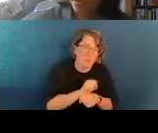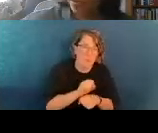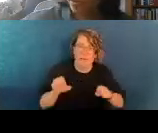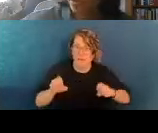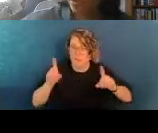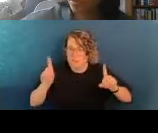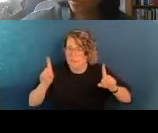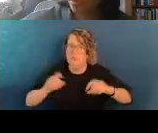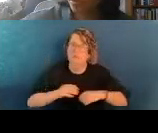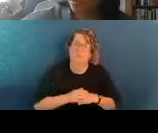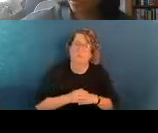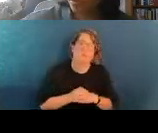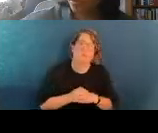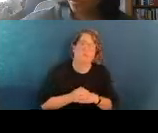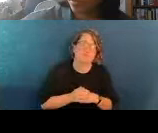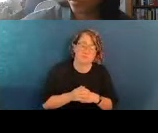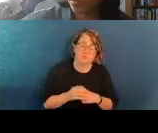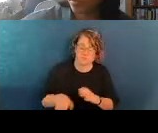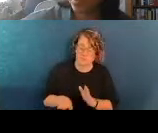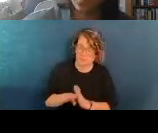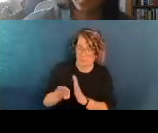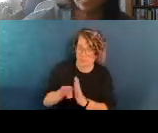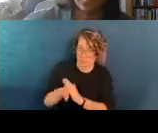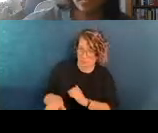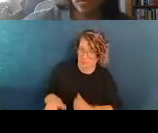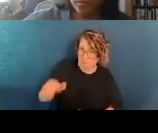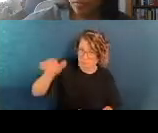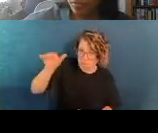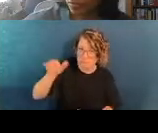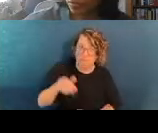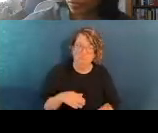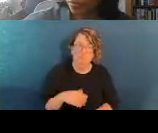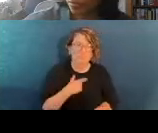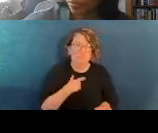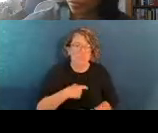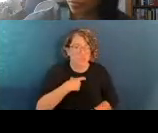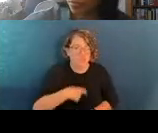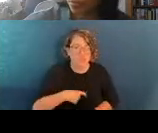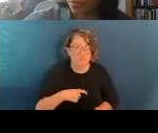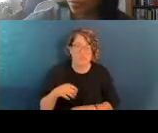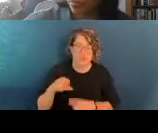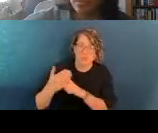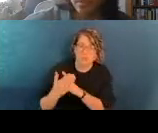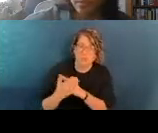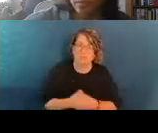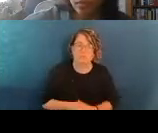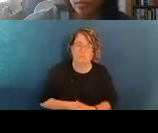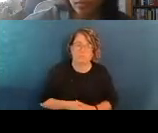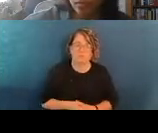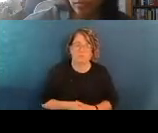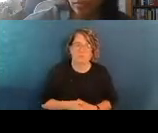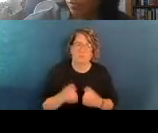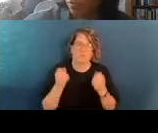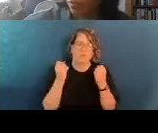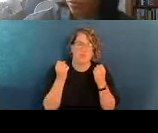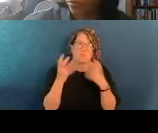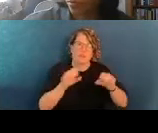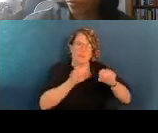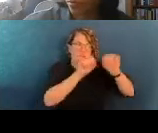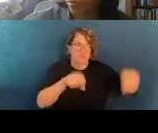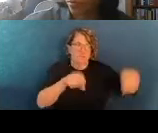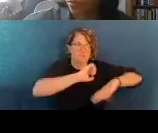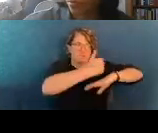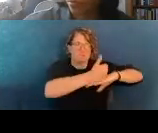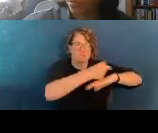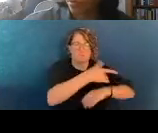healthy child development, gender, and culture. Mainstream frameworks generally fail to acknowledge that inequalities are